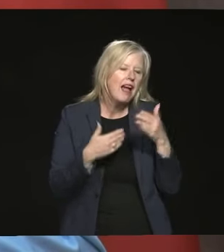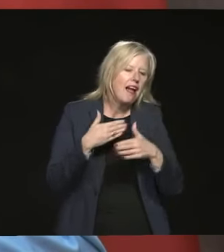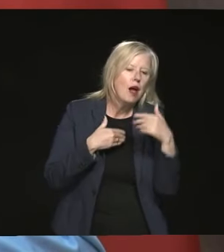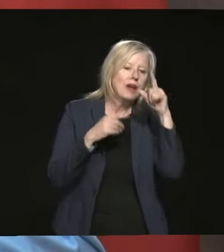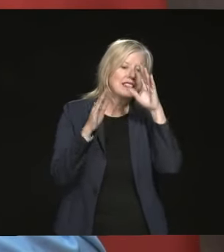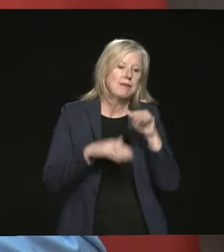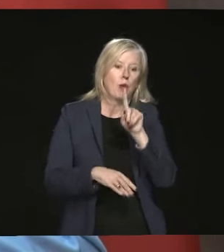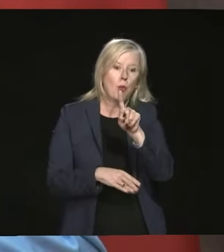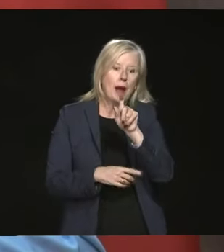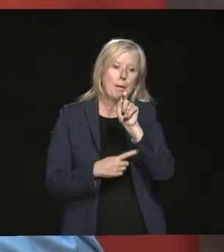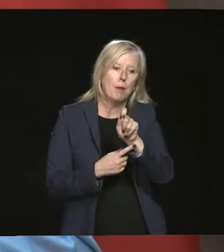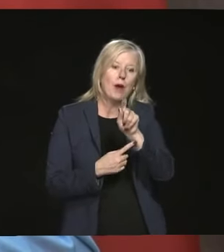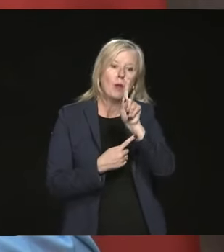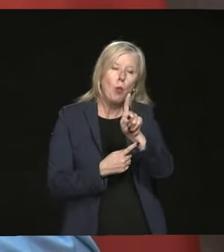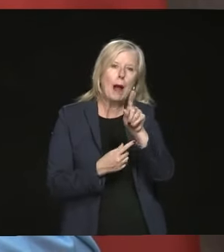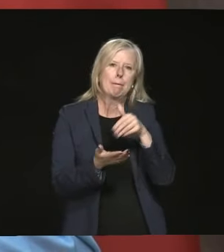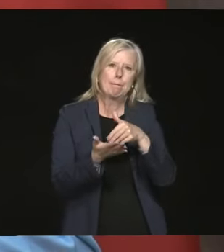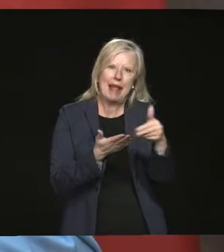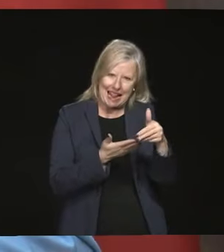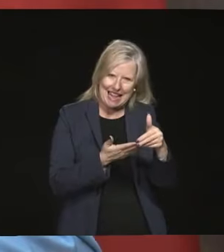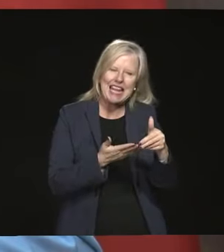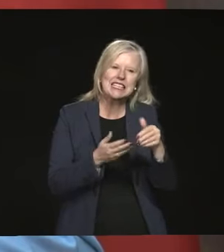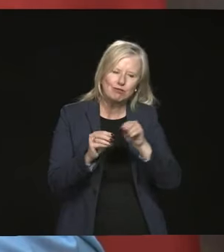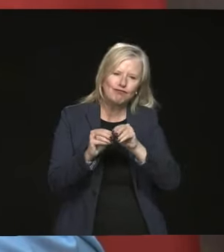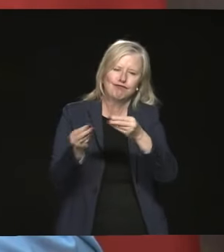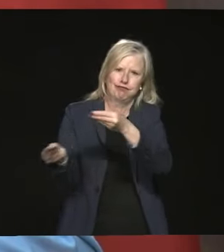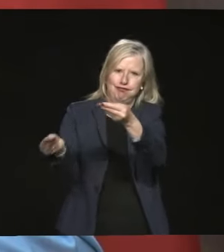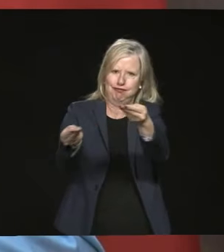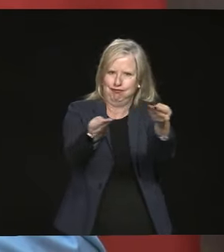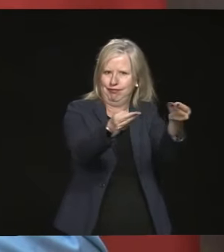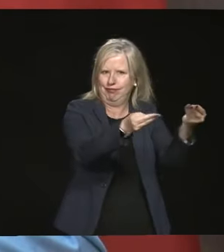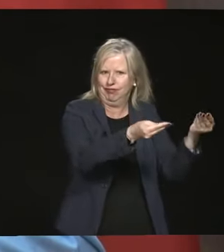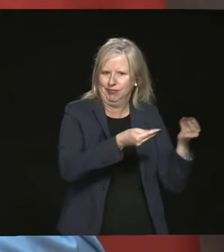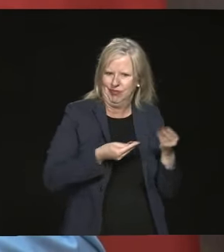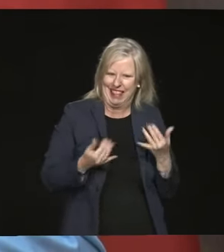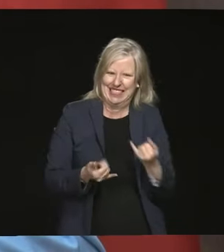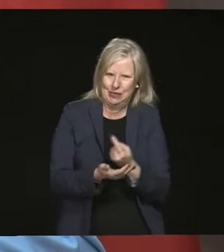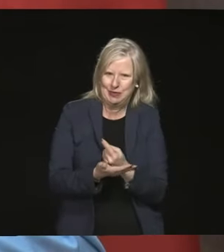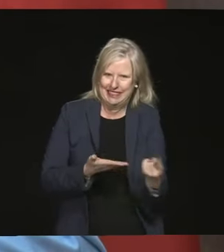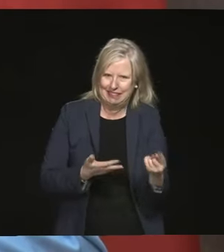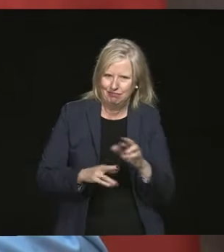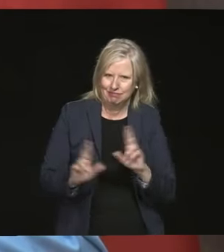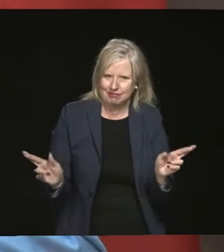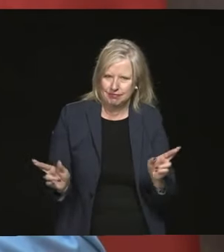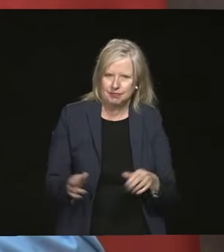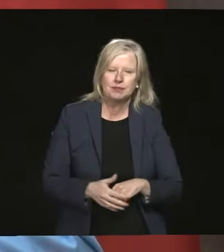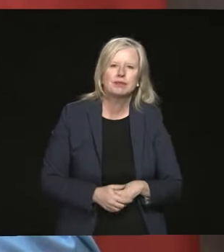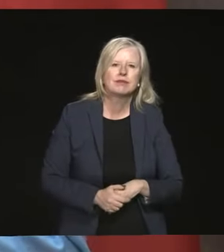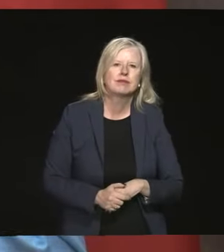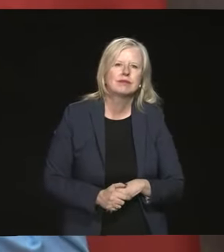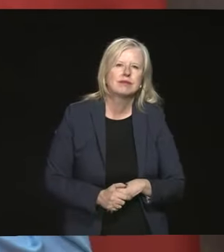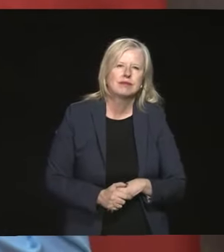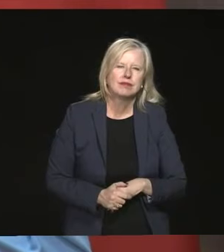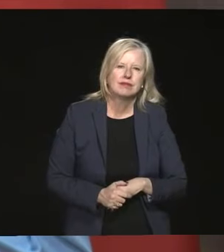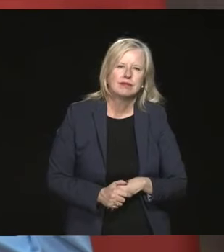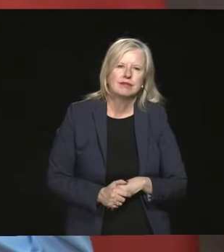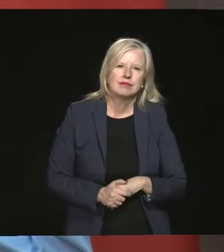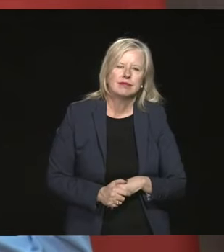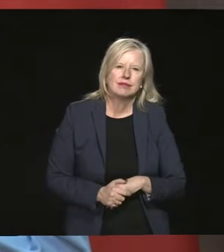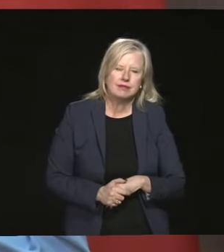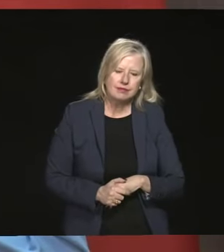million to reach them this week. Nous avons aussi commandé plus de 900 millions de paires du